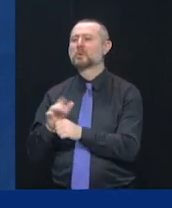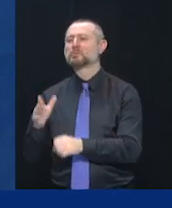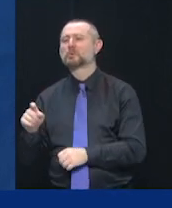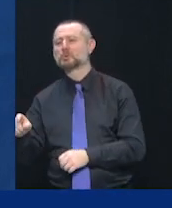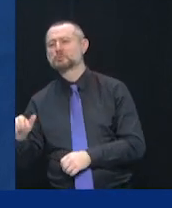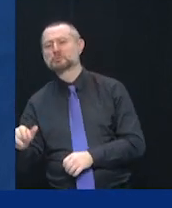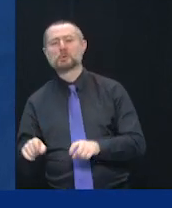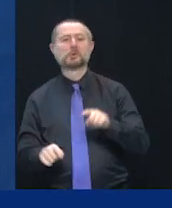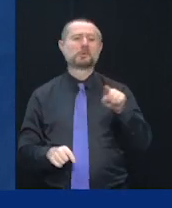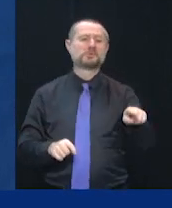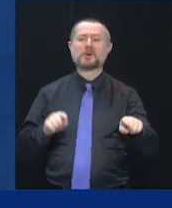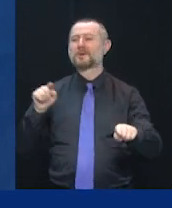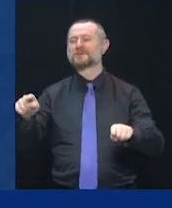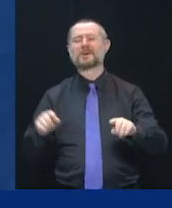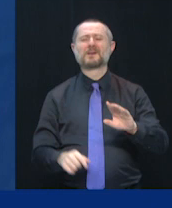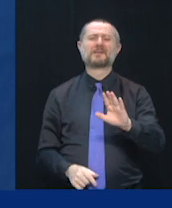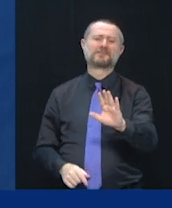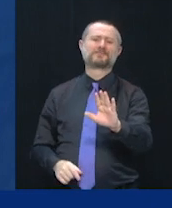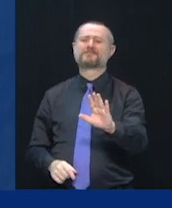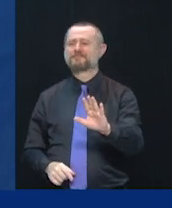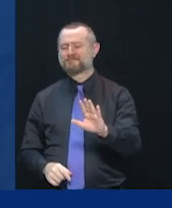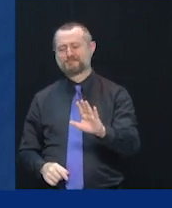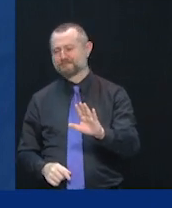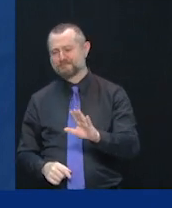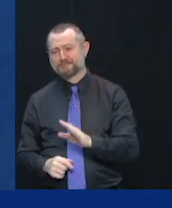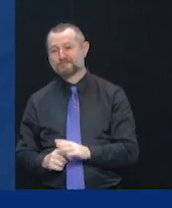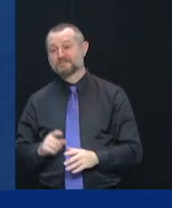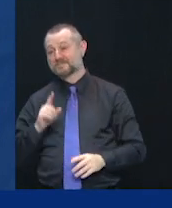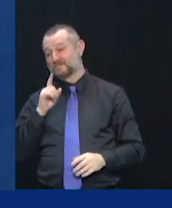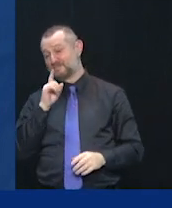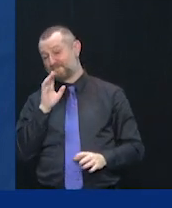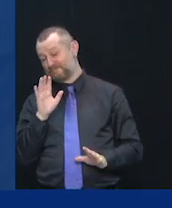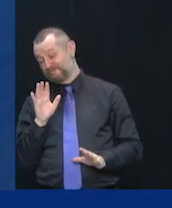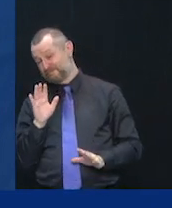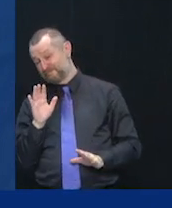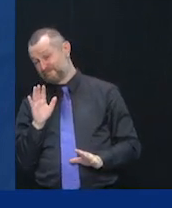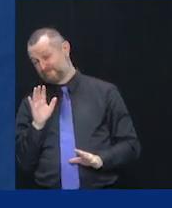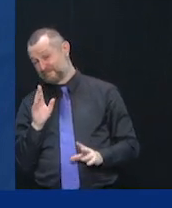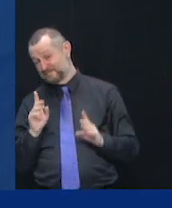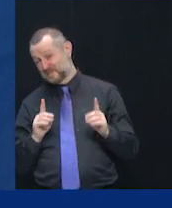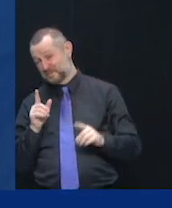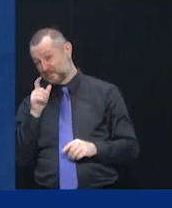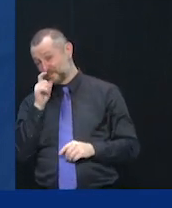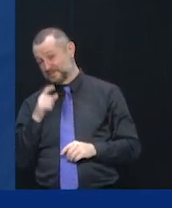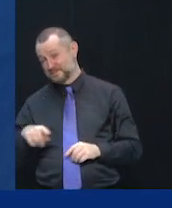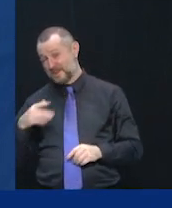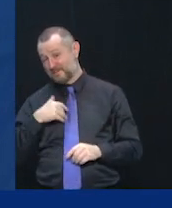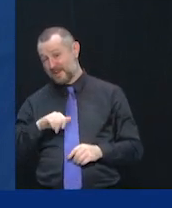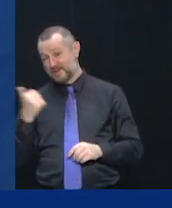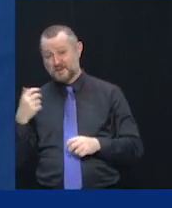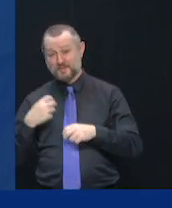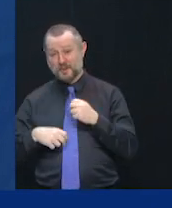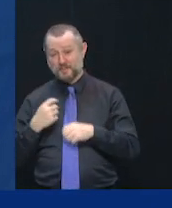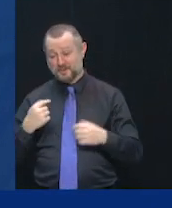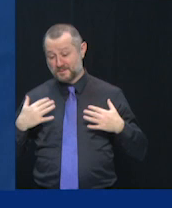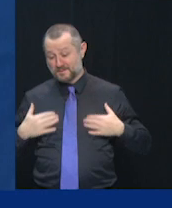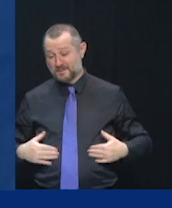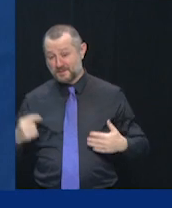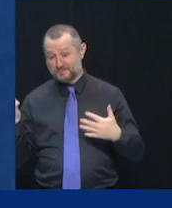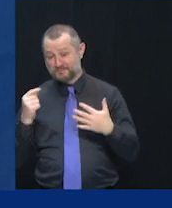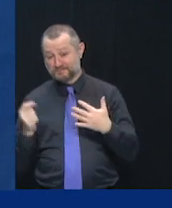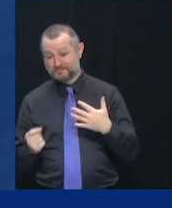every group in this state when you do people with comorbidities. If you